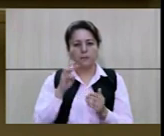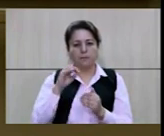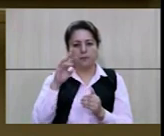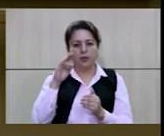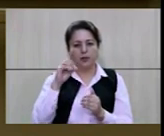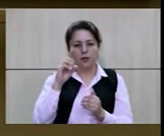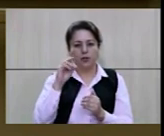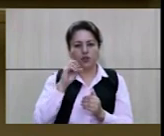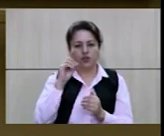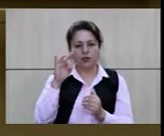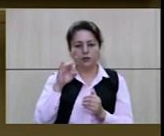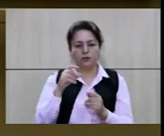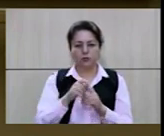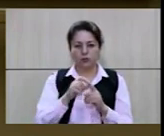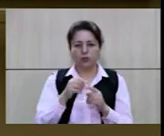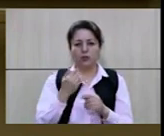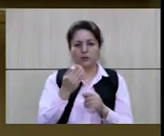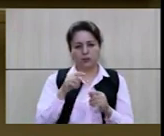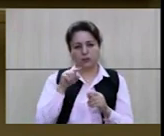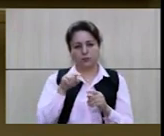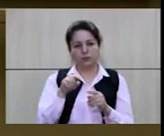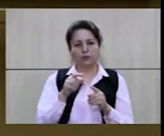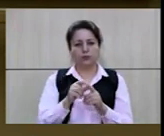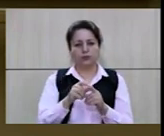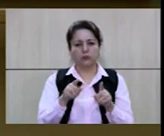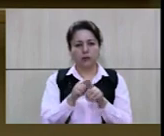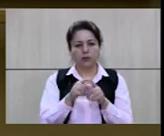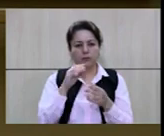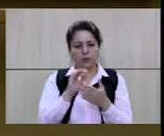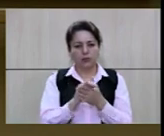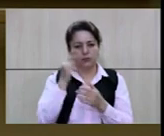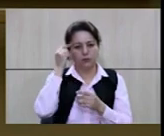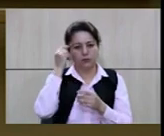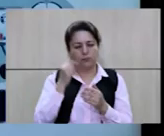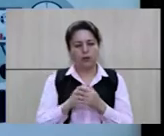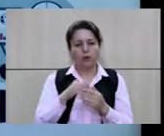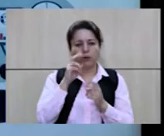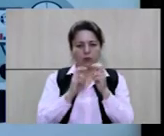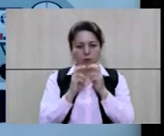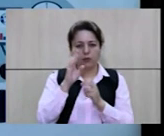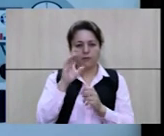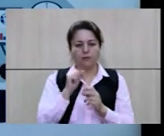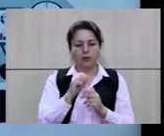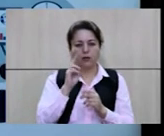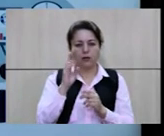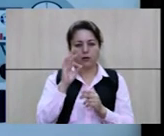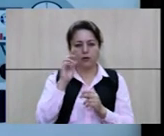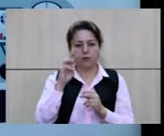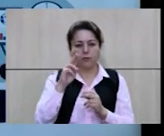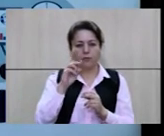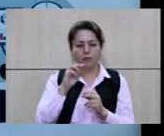Menejer so'zi. Sizga bu so'z ham tanish bo'lsa kerak. Korxona va kompaniya egalari